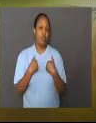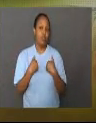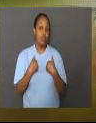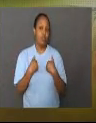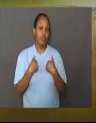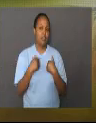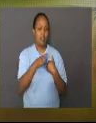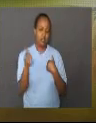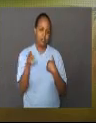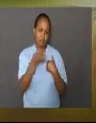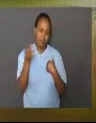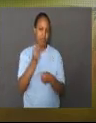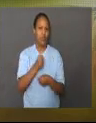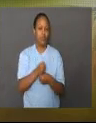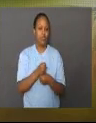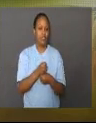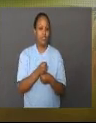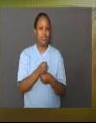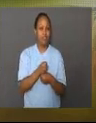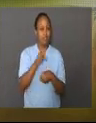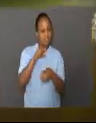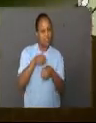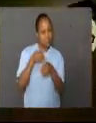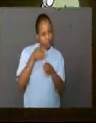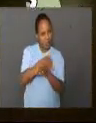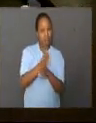your best, students. I will see you shortly.